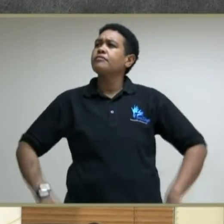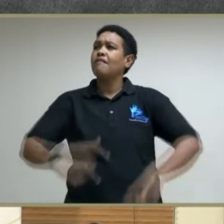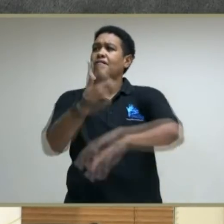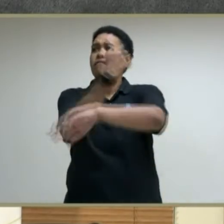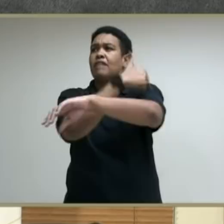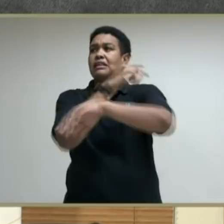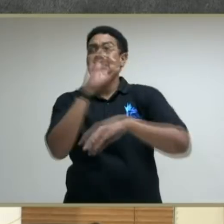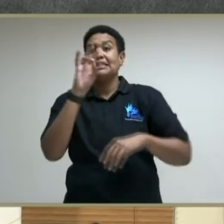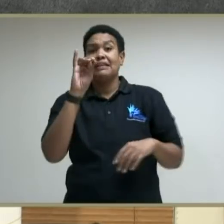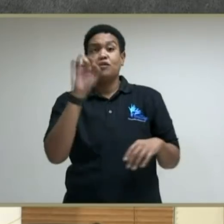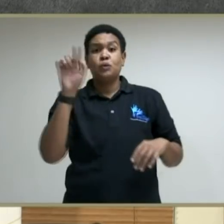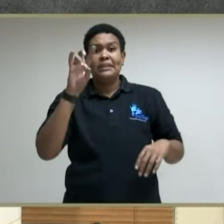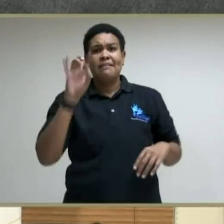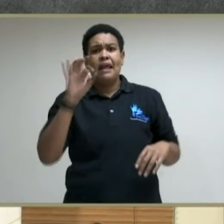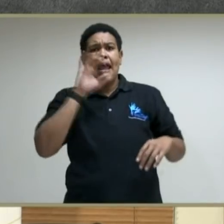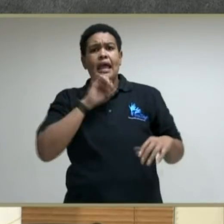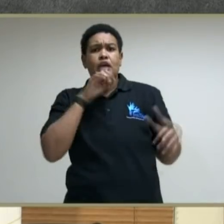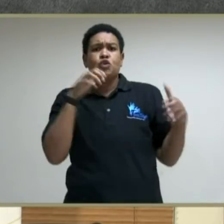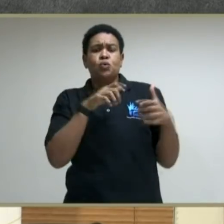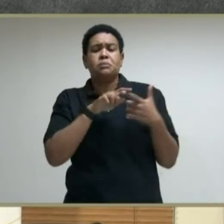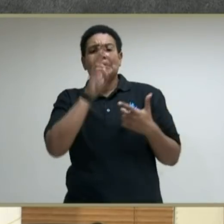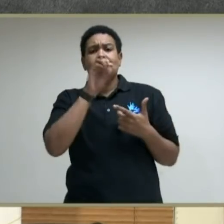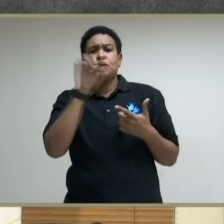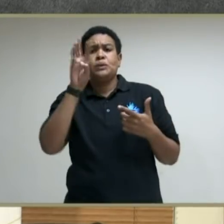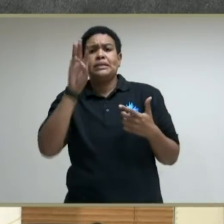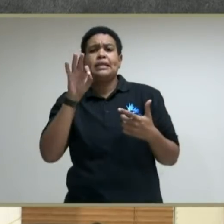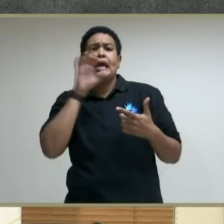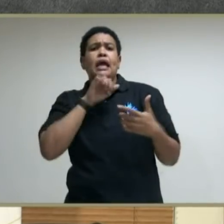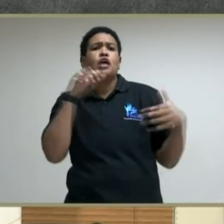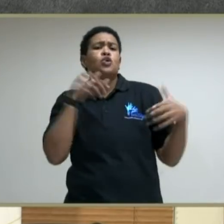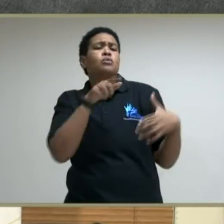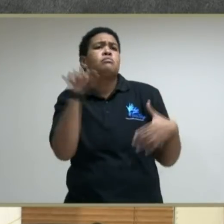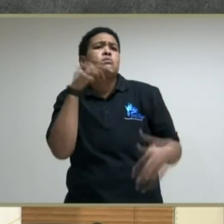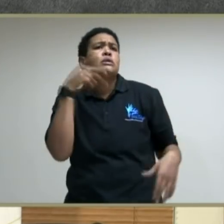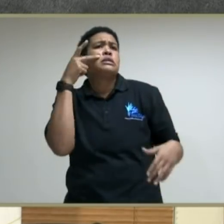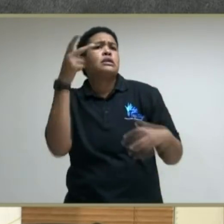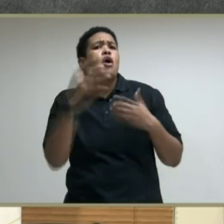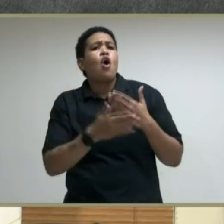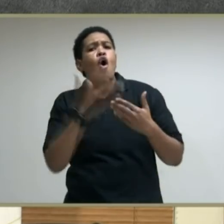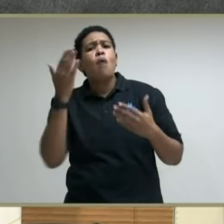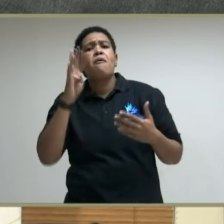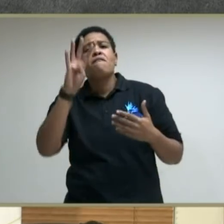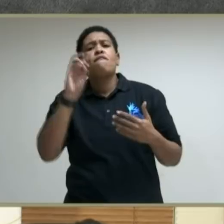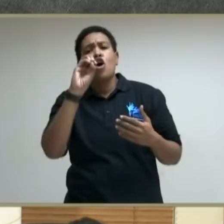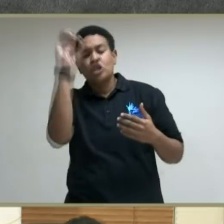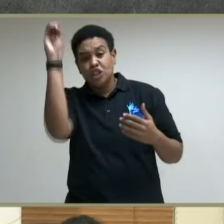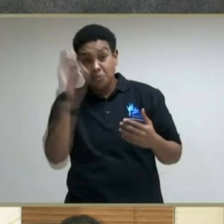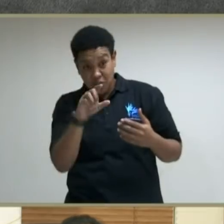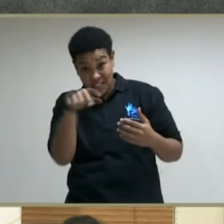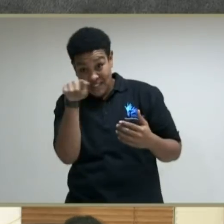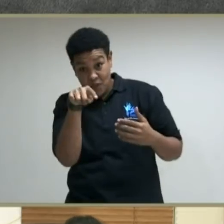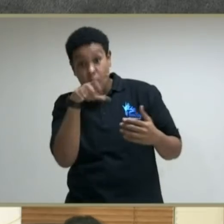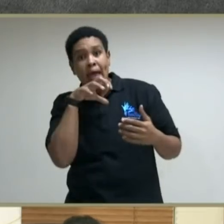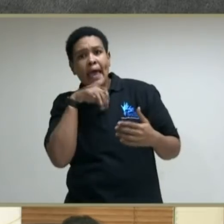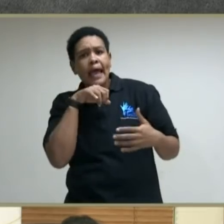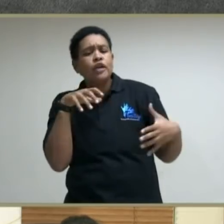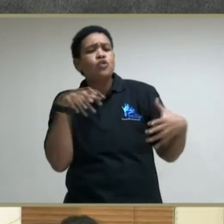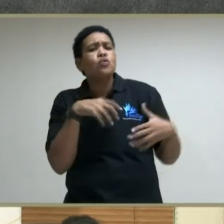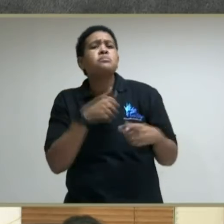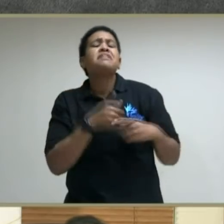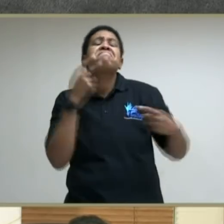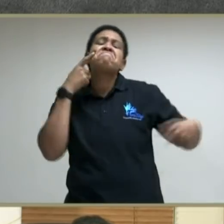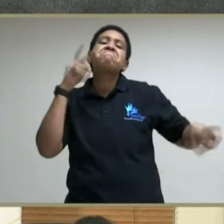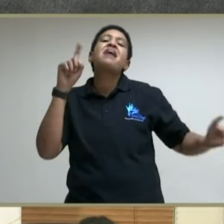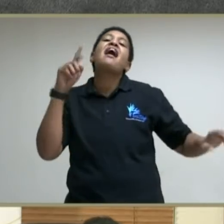group, we are seeing just about almost 40% of those age groups having